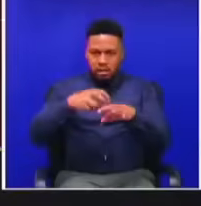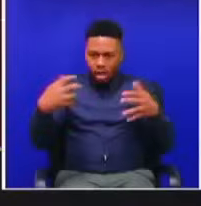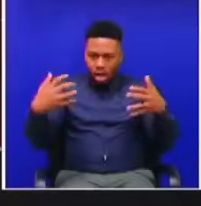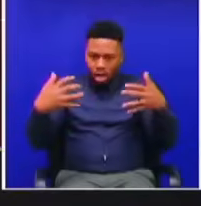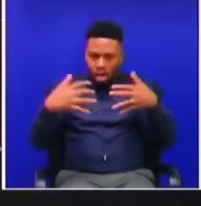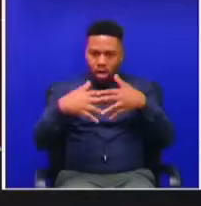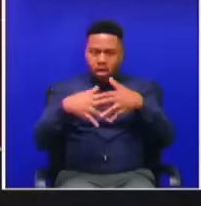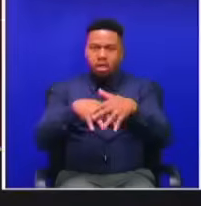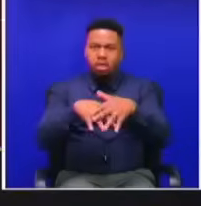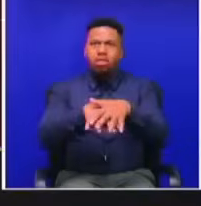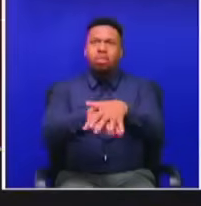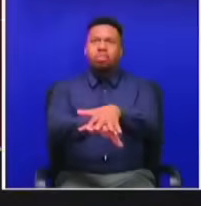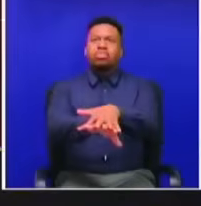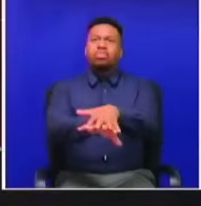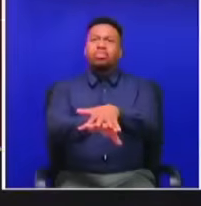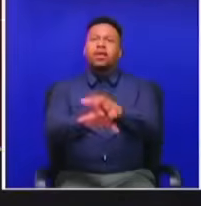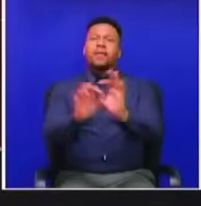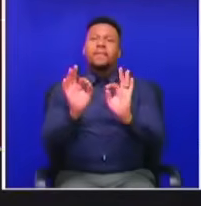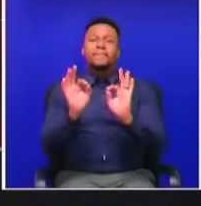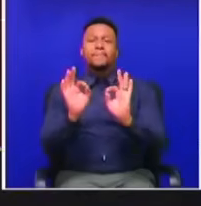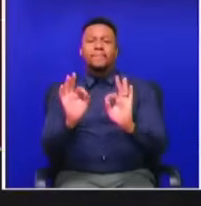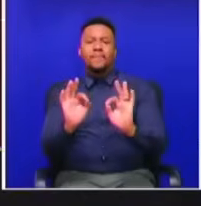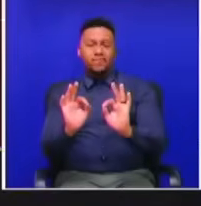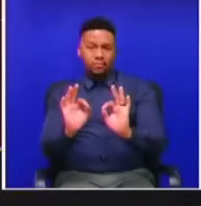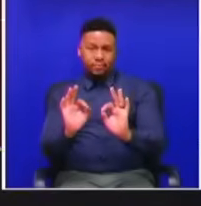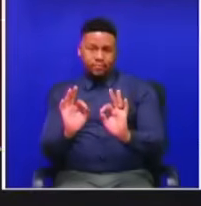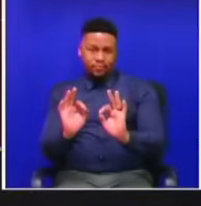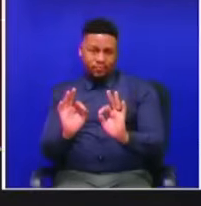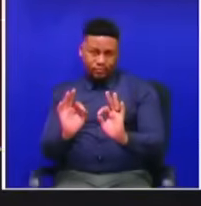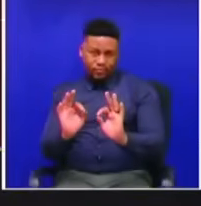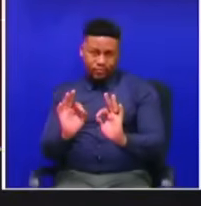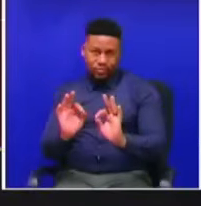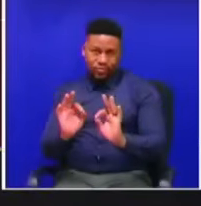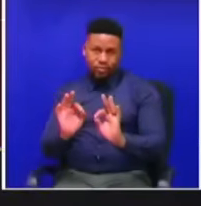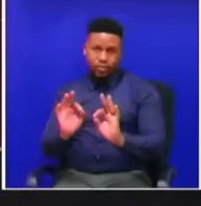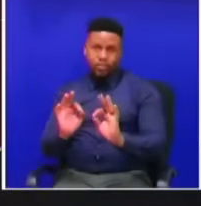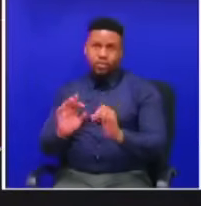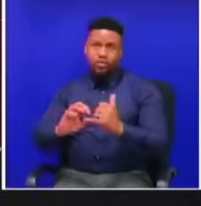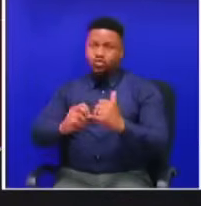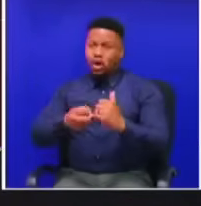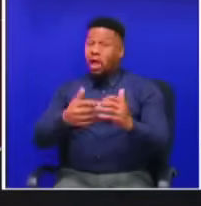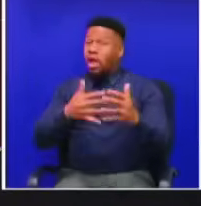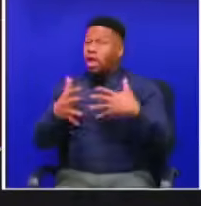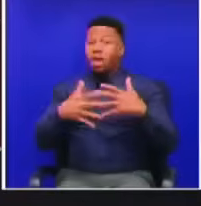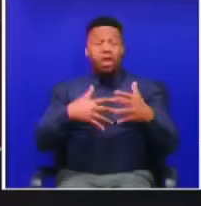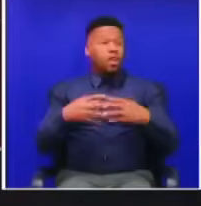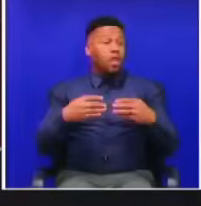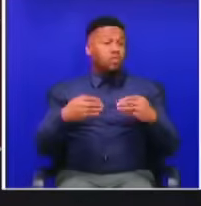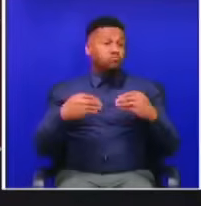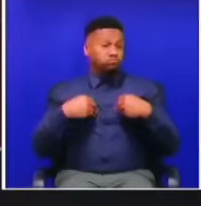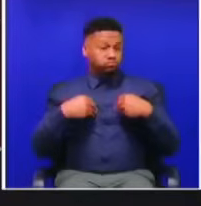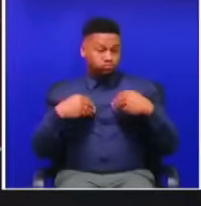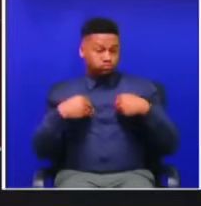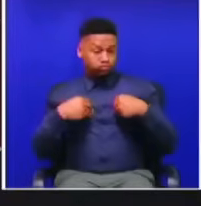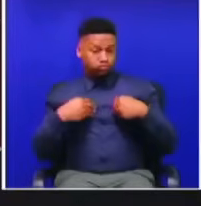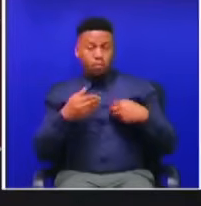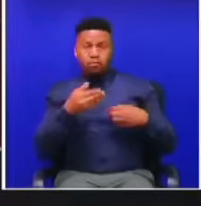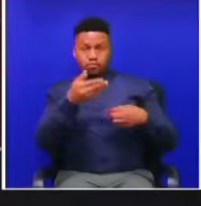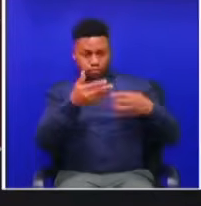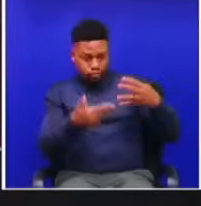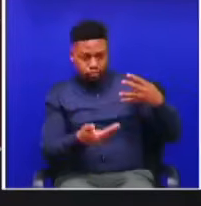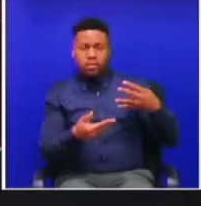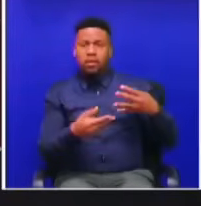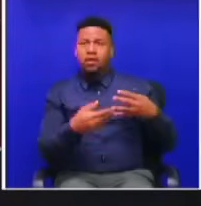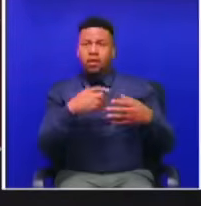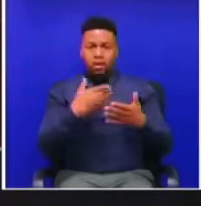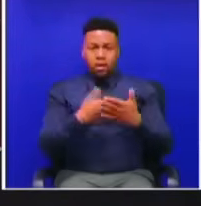that we do utilize whatever assets that there are to create a state bank.